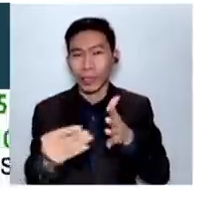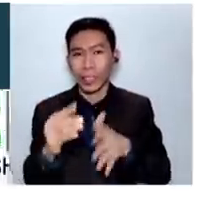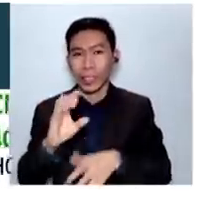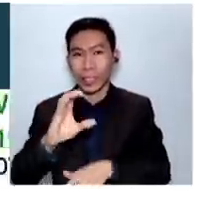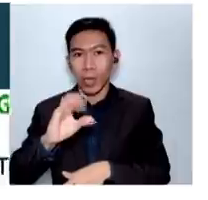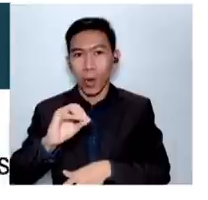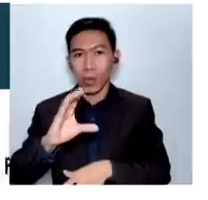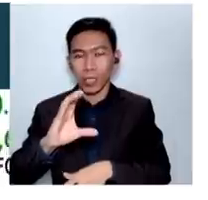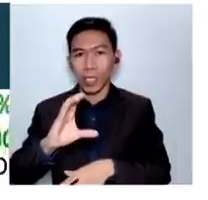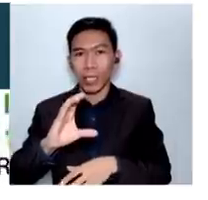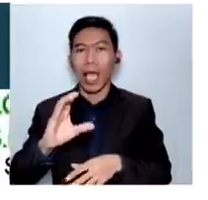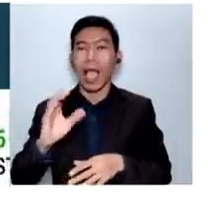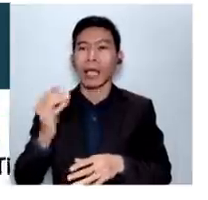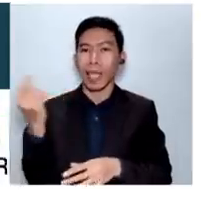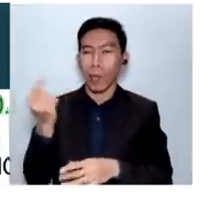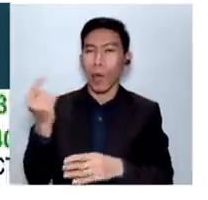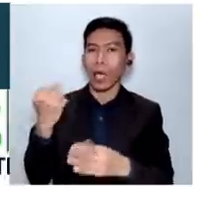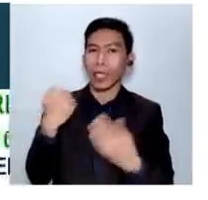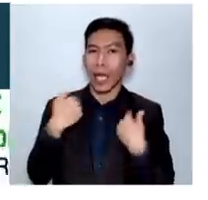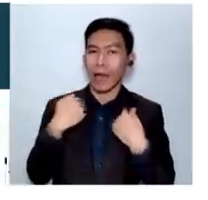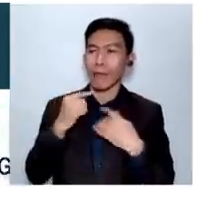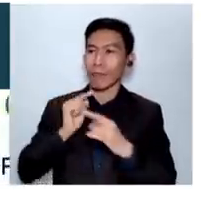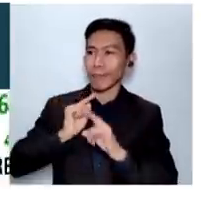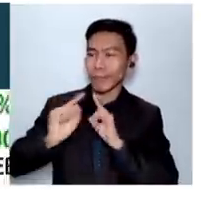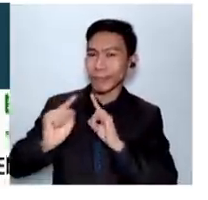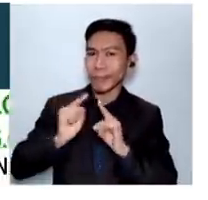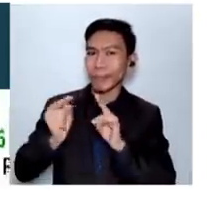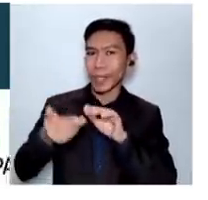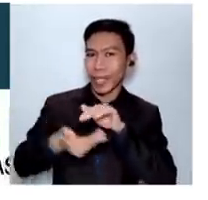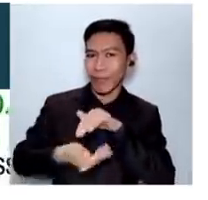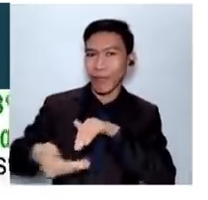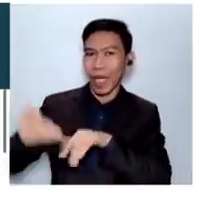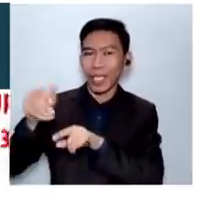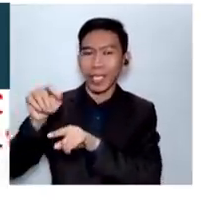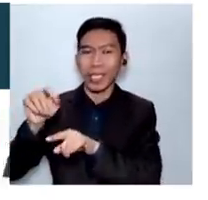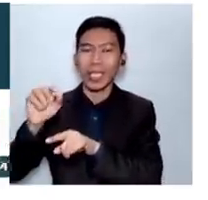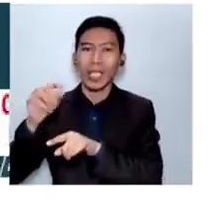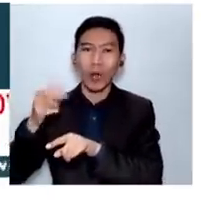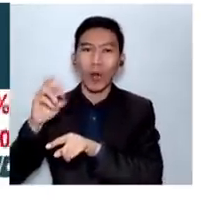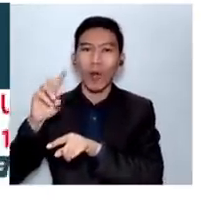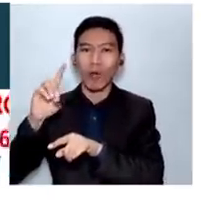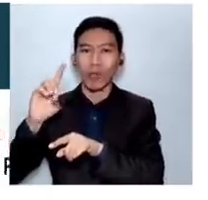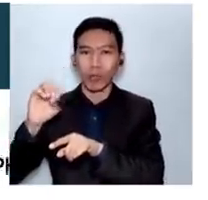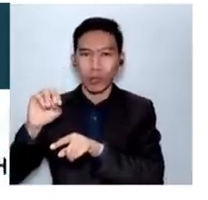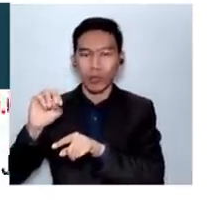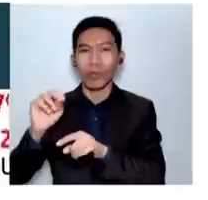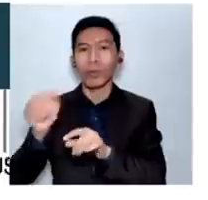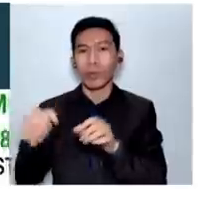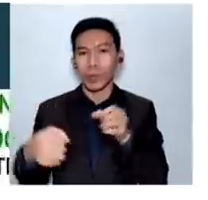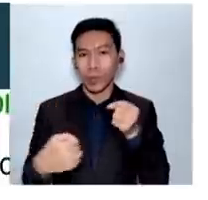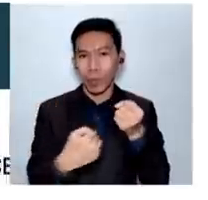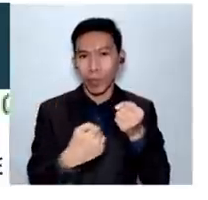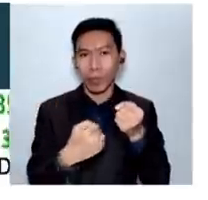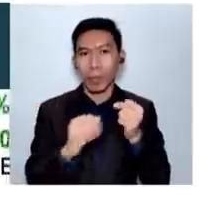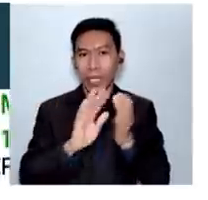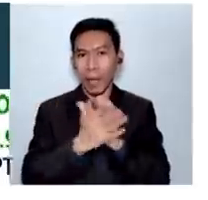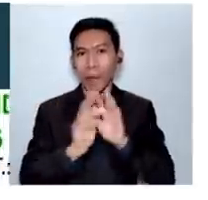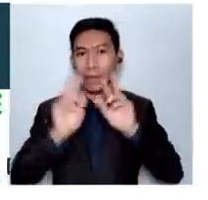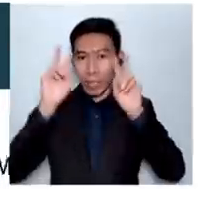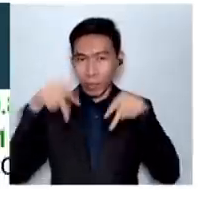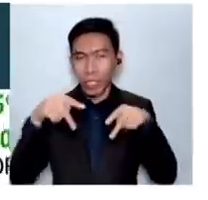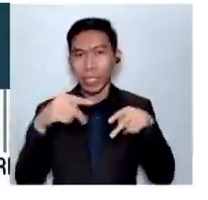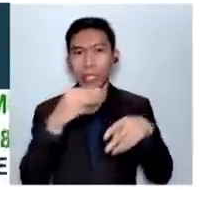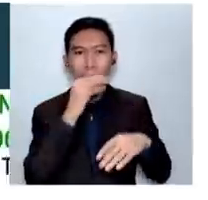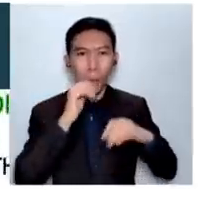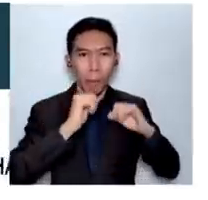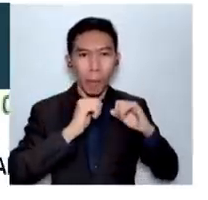to be Senator Pacquiao's running mate. Someone who is very dear to him, someone from your camp. So explain that